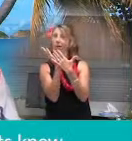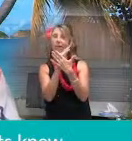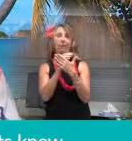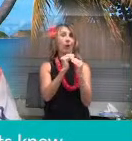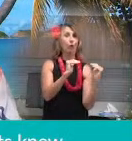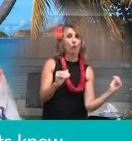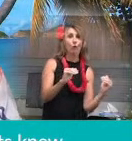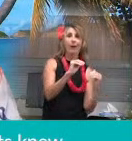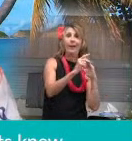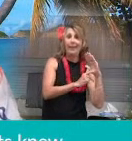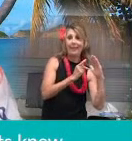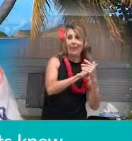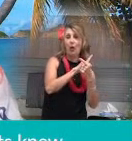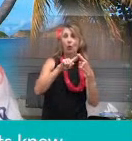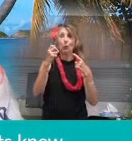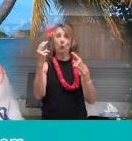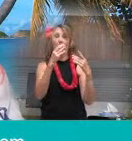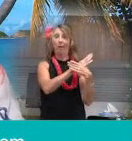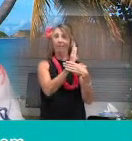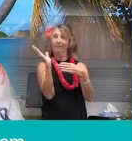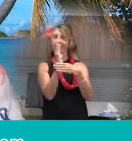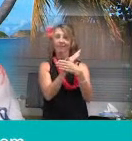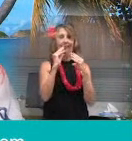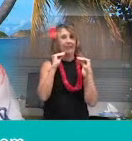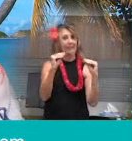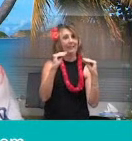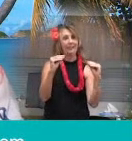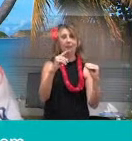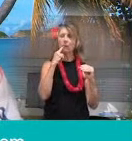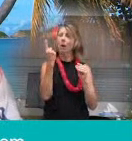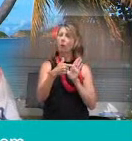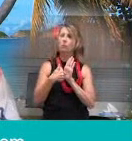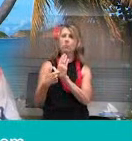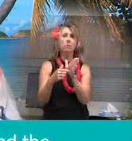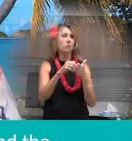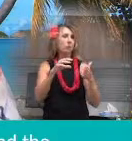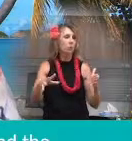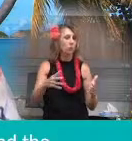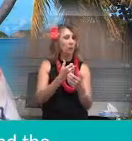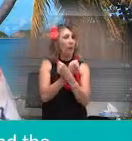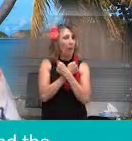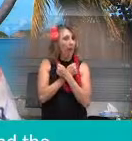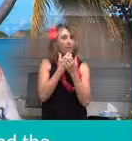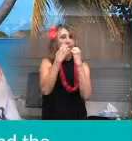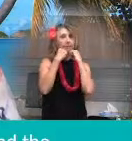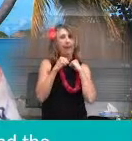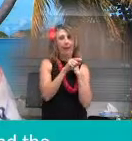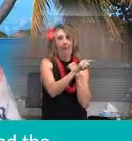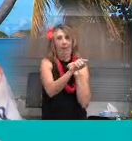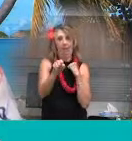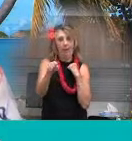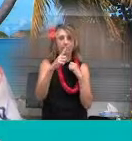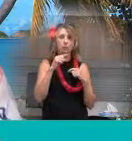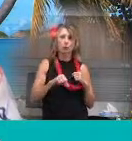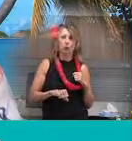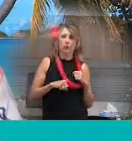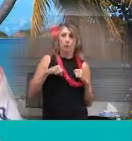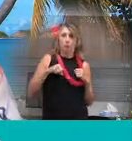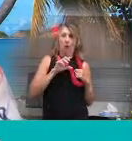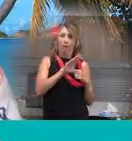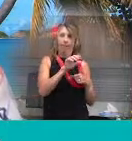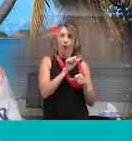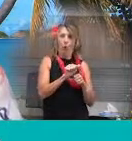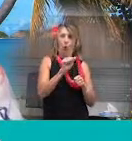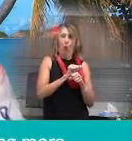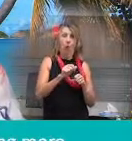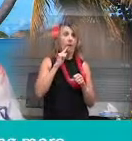12 and always made sure her students knew she loved and cared about them. She's proud of her work to expand the French immersion